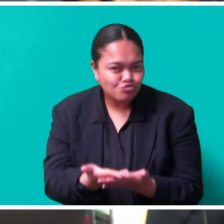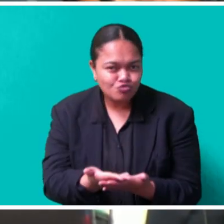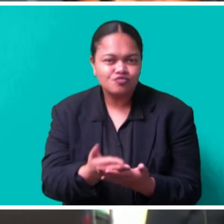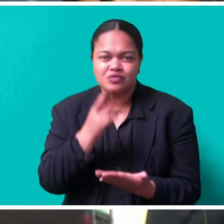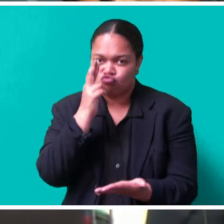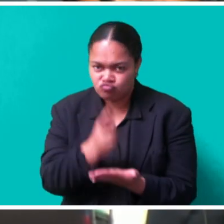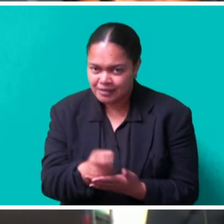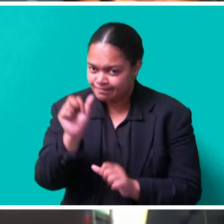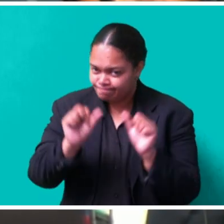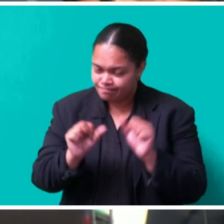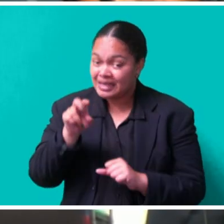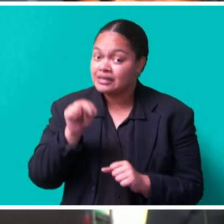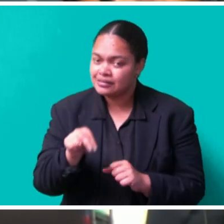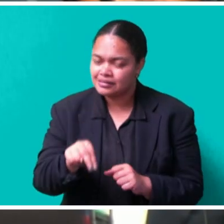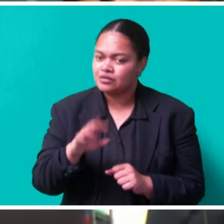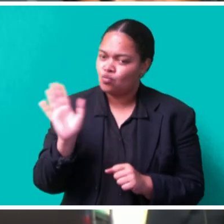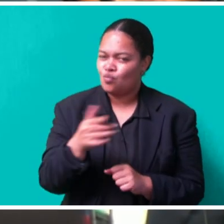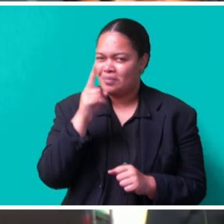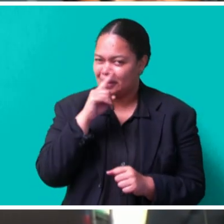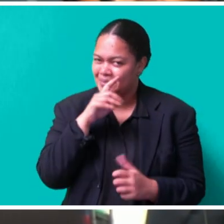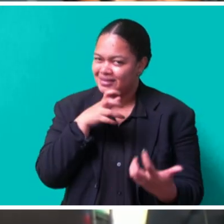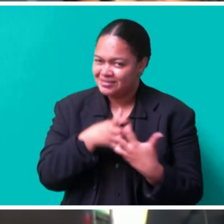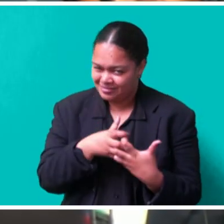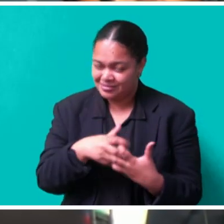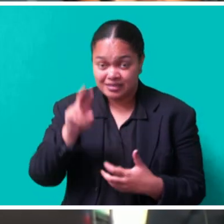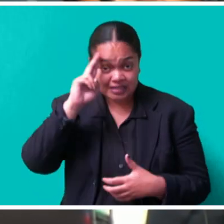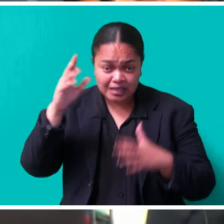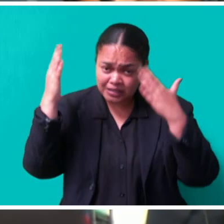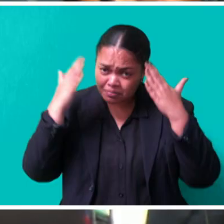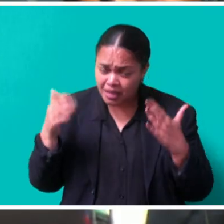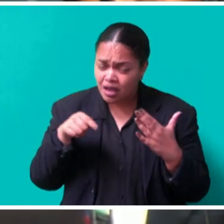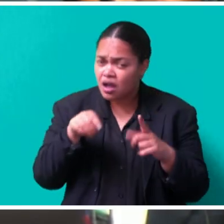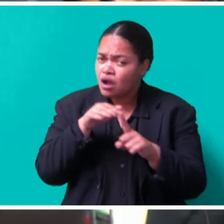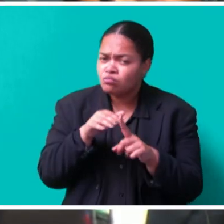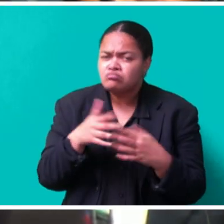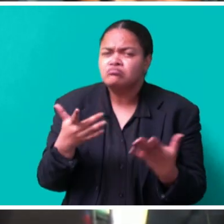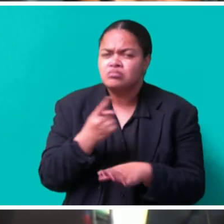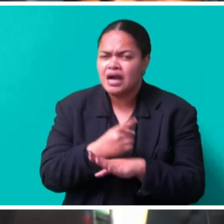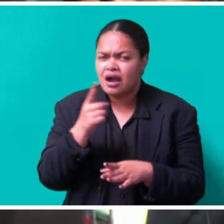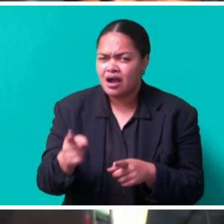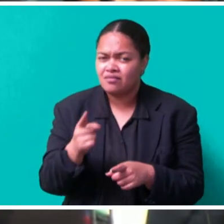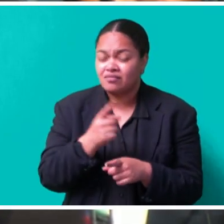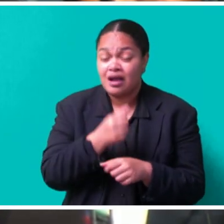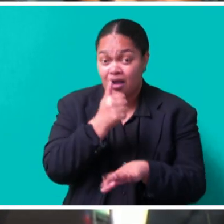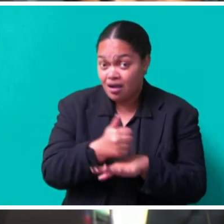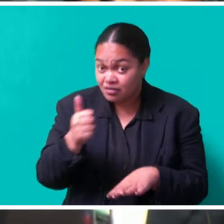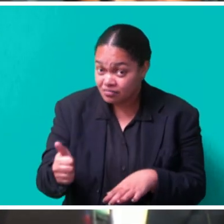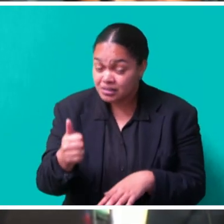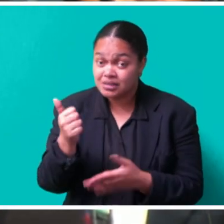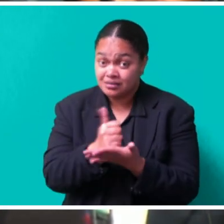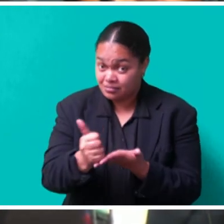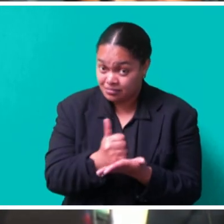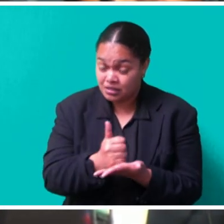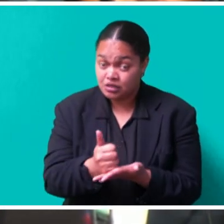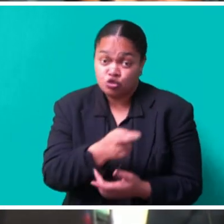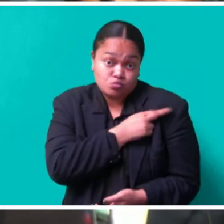assessments, and the needs of our people. Mr. Speaker, sir, this approach reflects government's proactive, responsible, and forward-looking